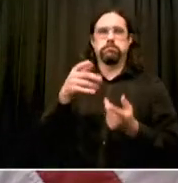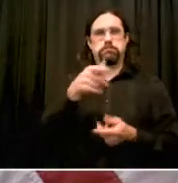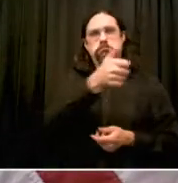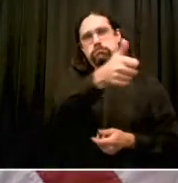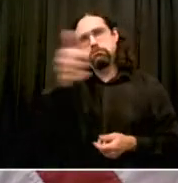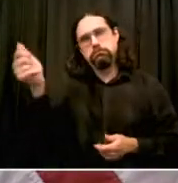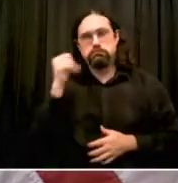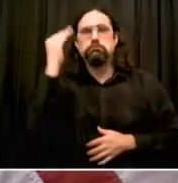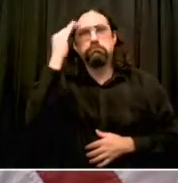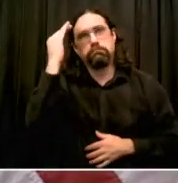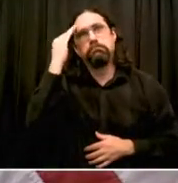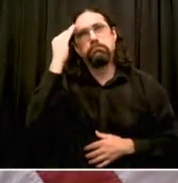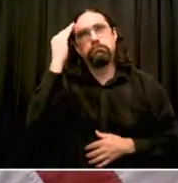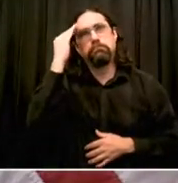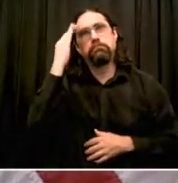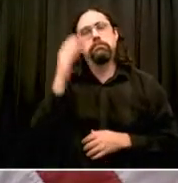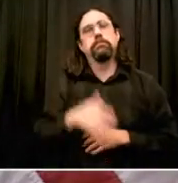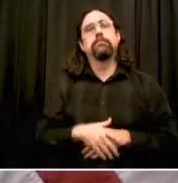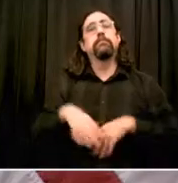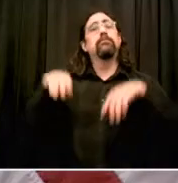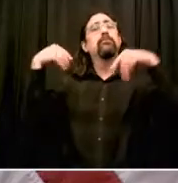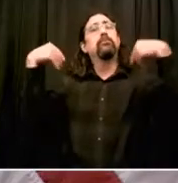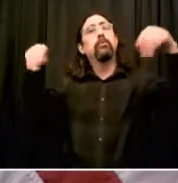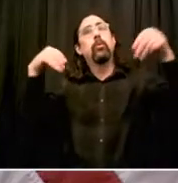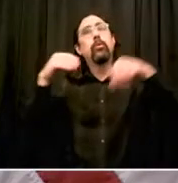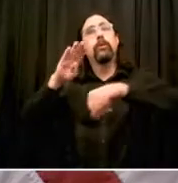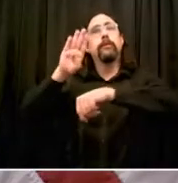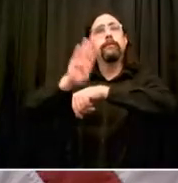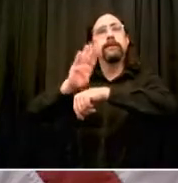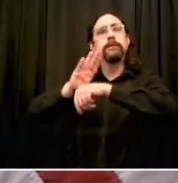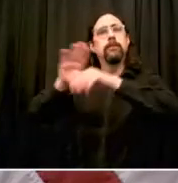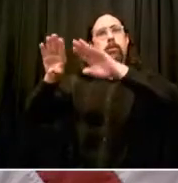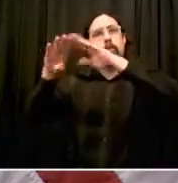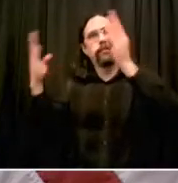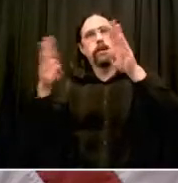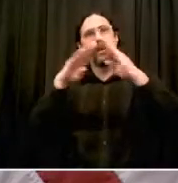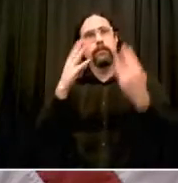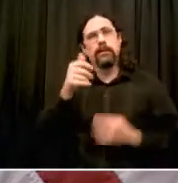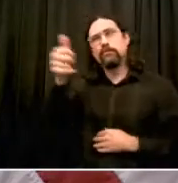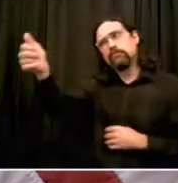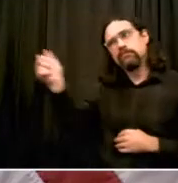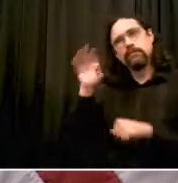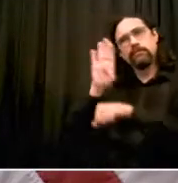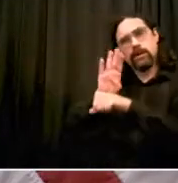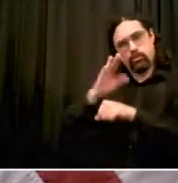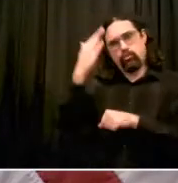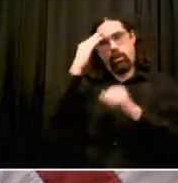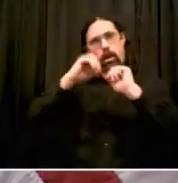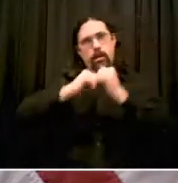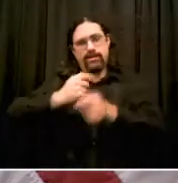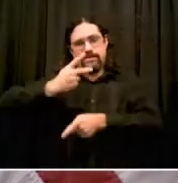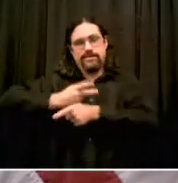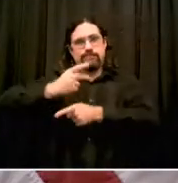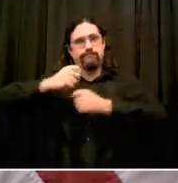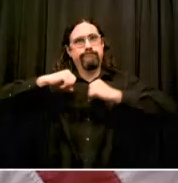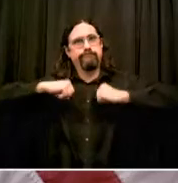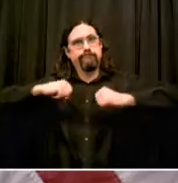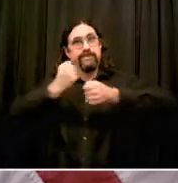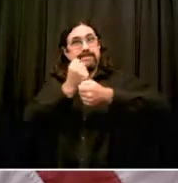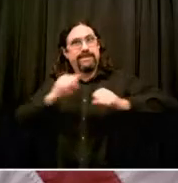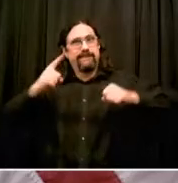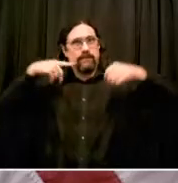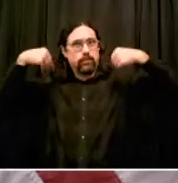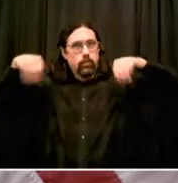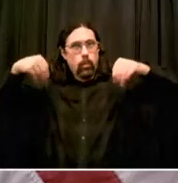health in doing that. That has been what has worked for this city. And the fact that we have devoted ourselves fully to a test and